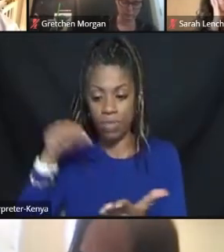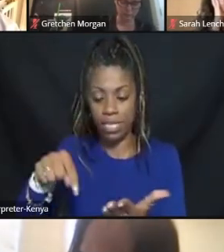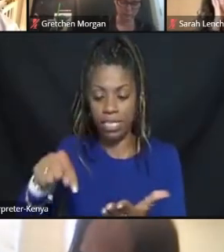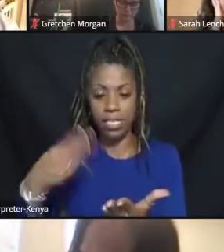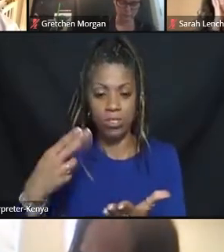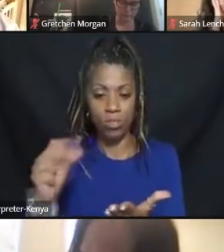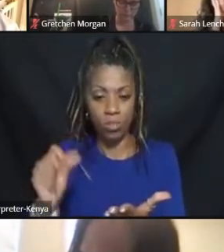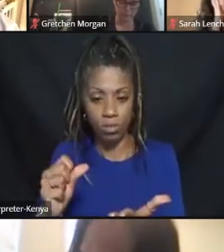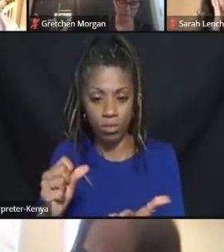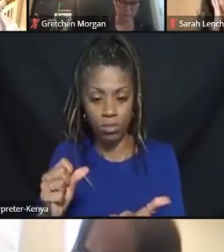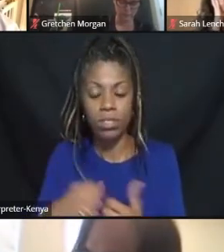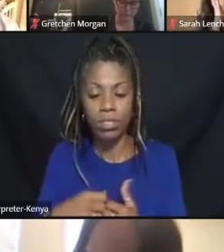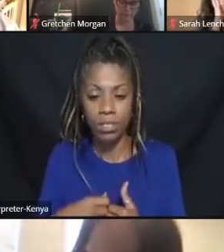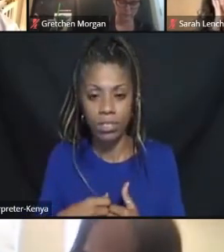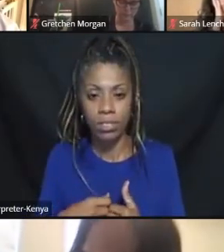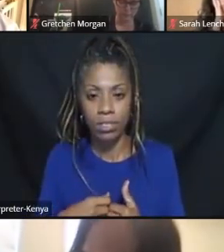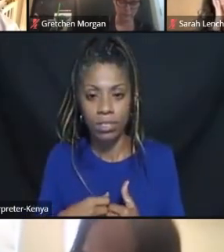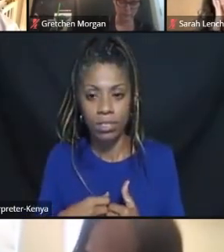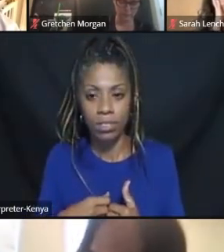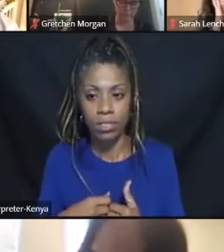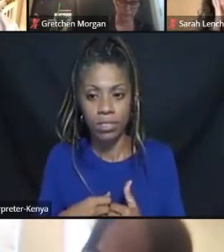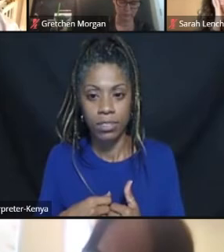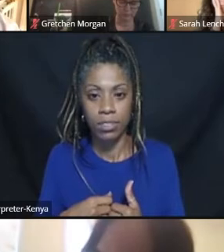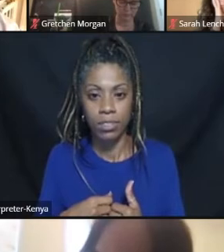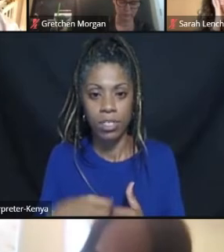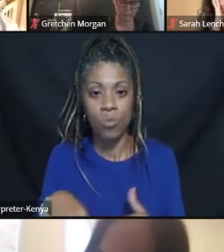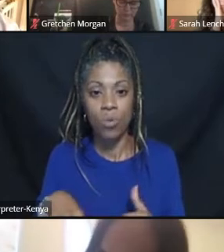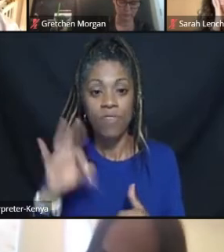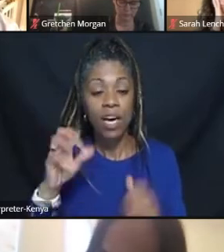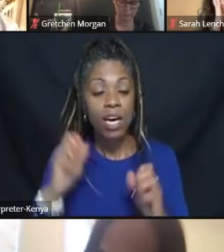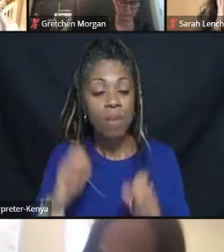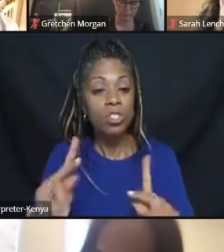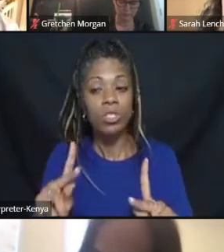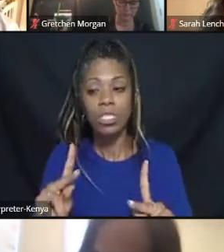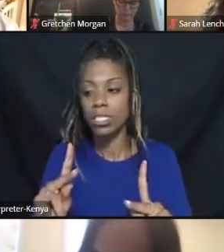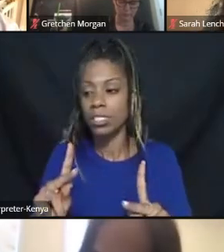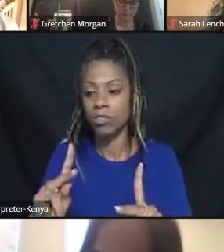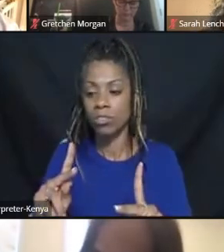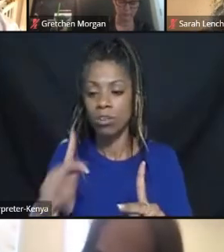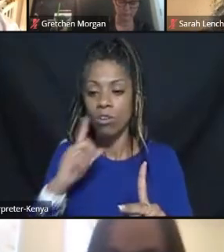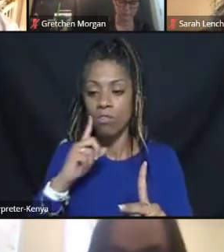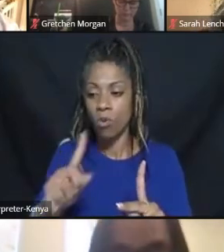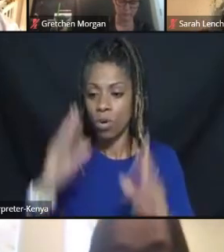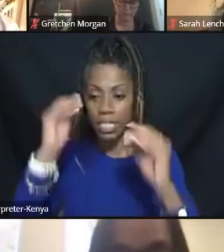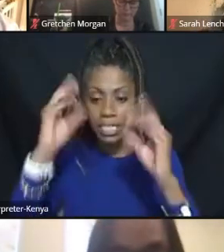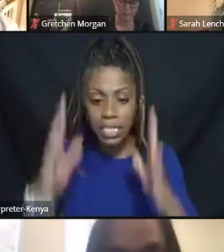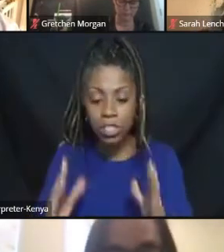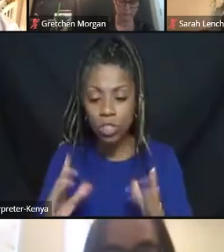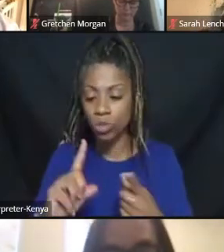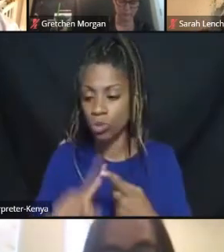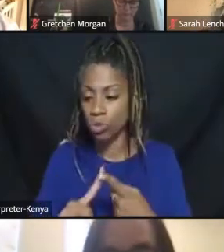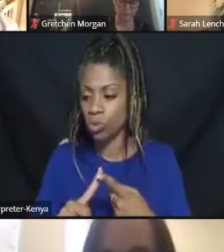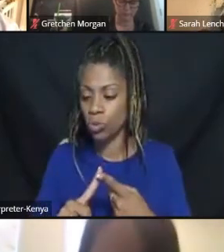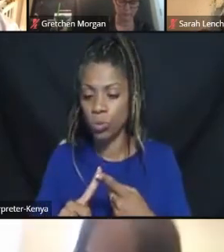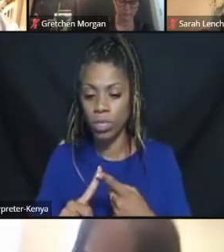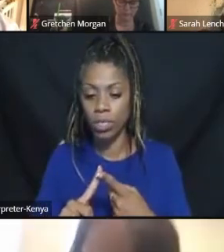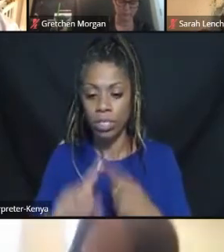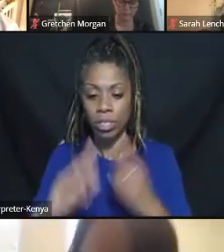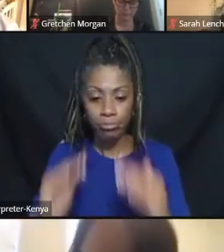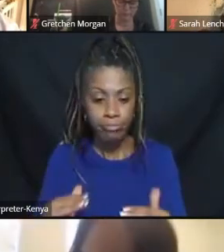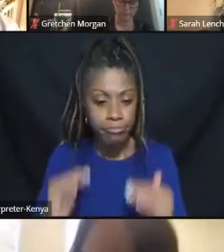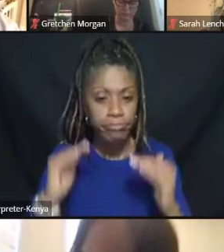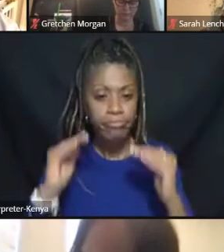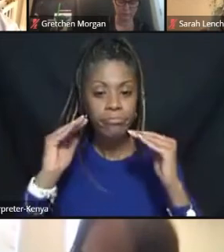leadership. We provided many opportunities for teachers to grow and advance within our own system. We do an